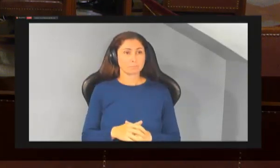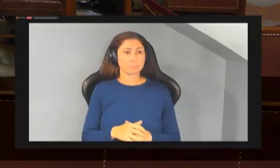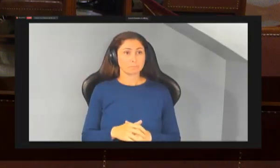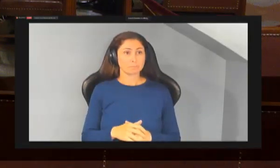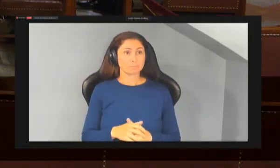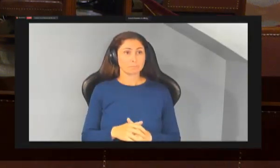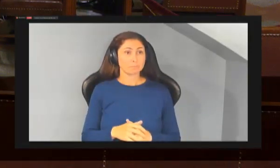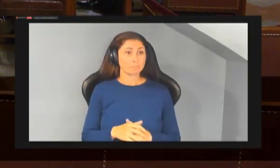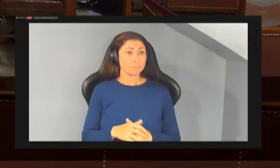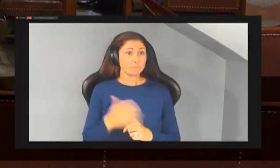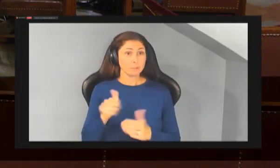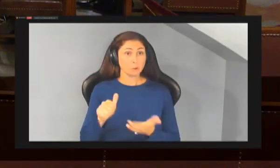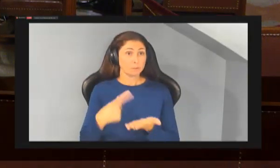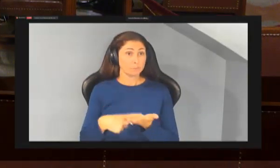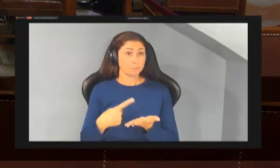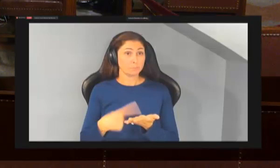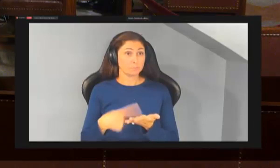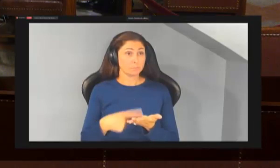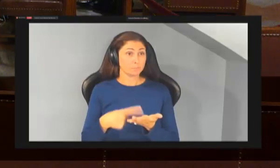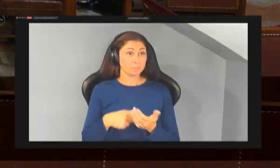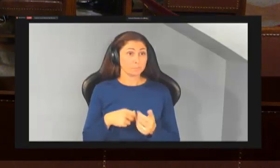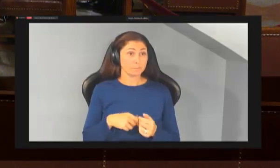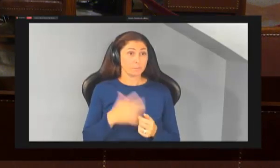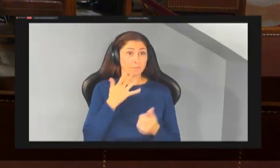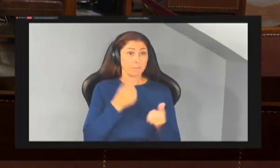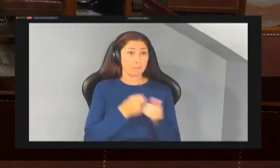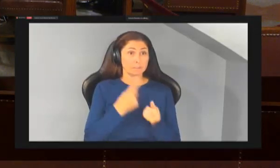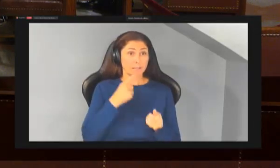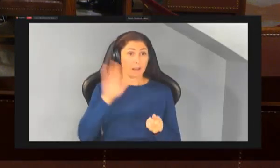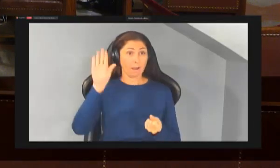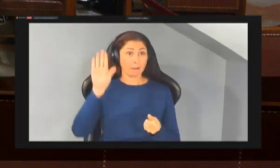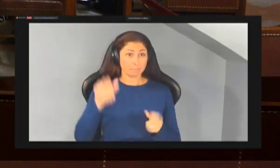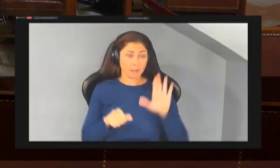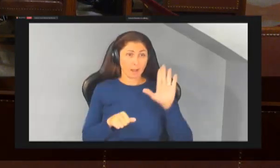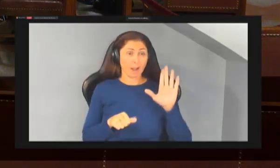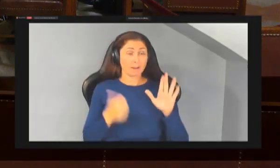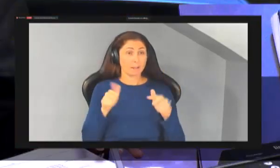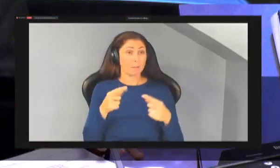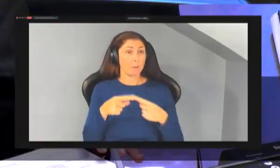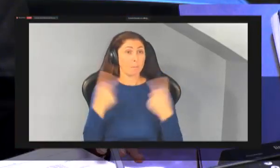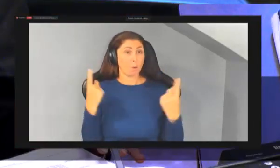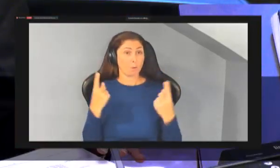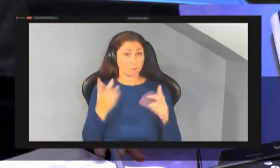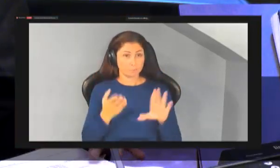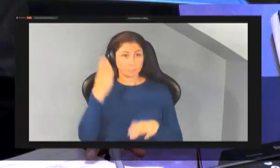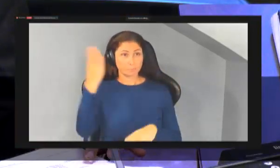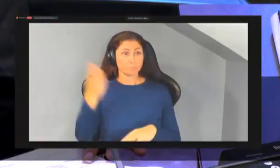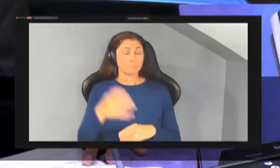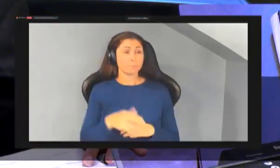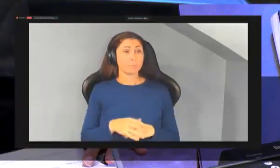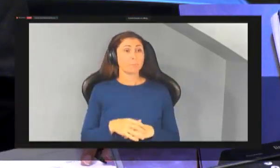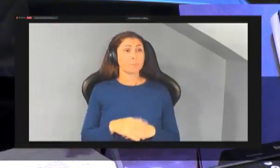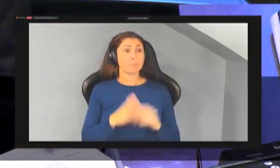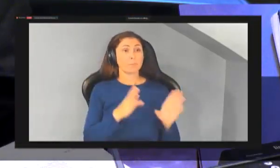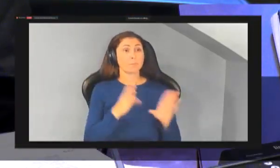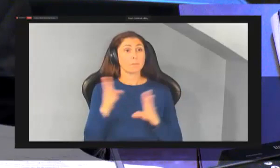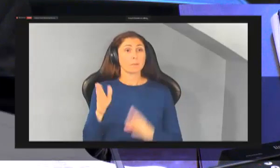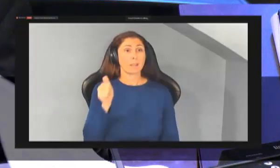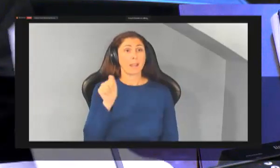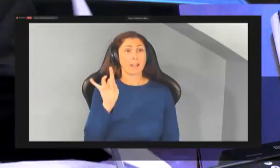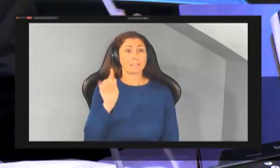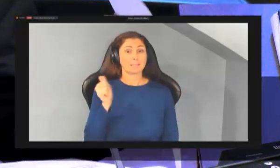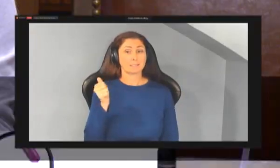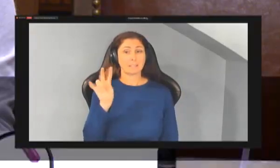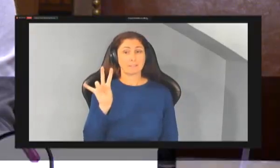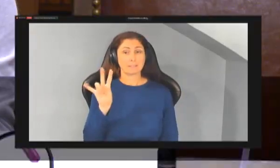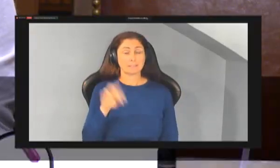Further discussion? If not, all those in favor say aye. Aye. Any opposed? Affirmative recommendation. That takes us to Bill 1817.